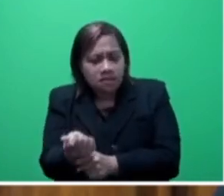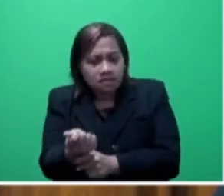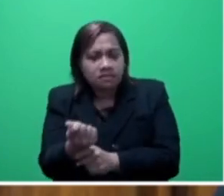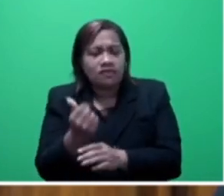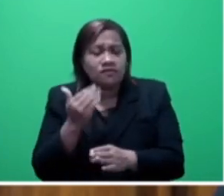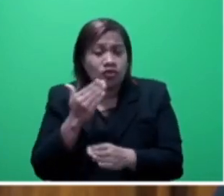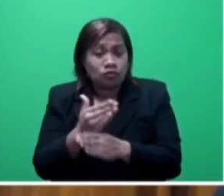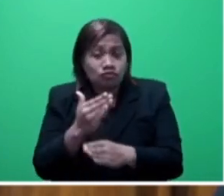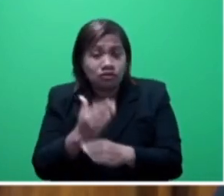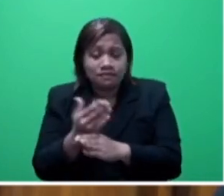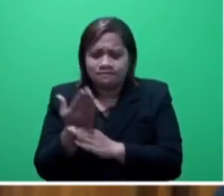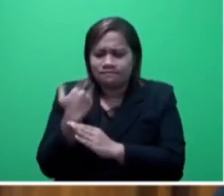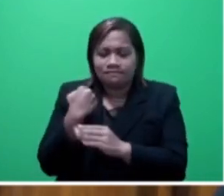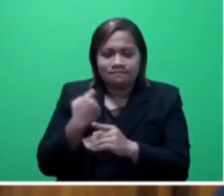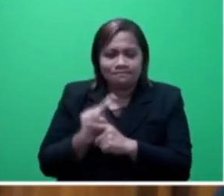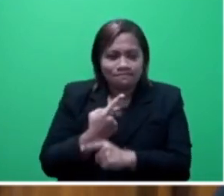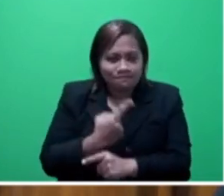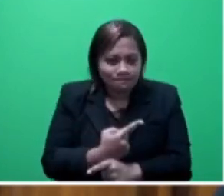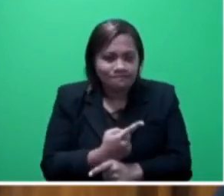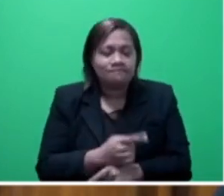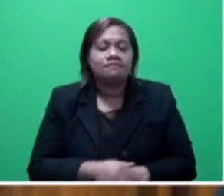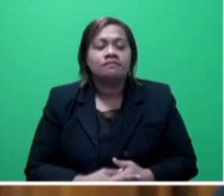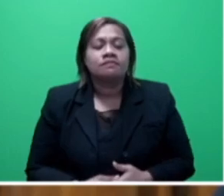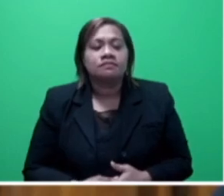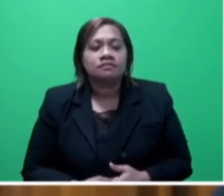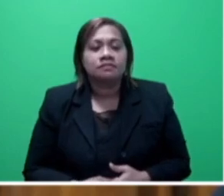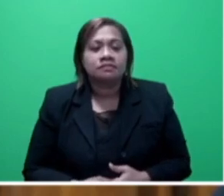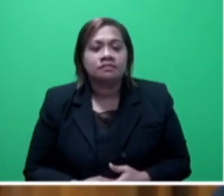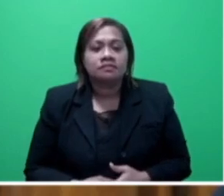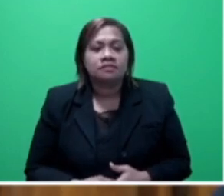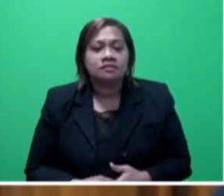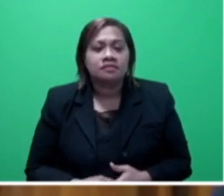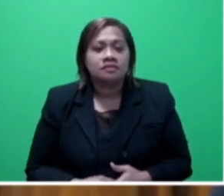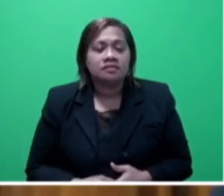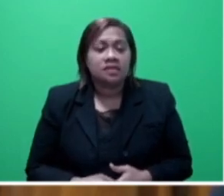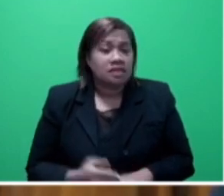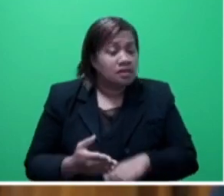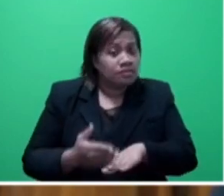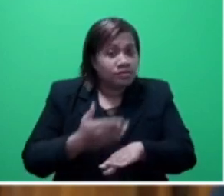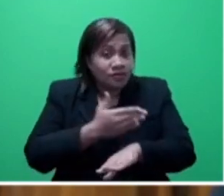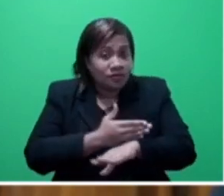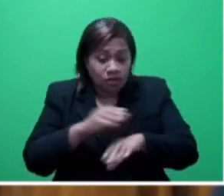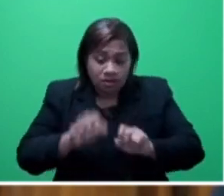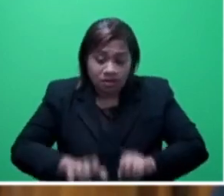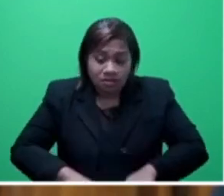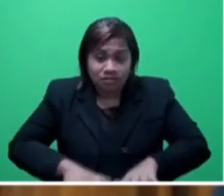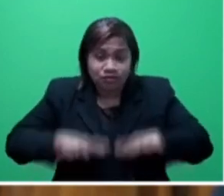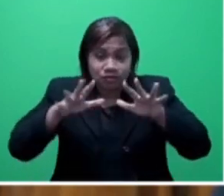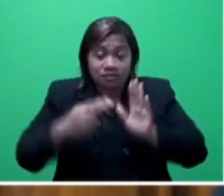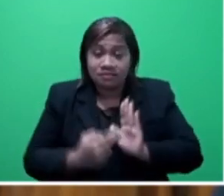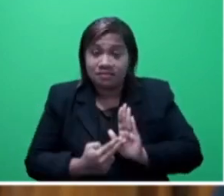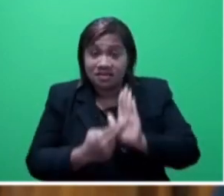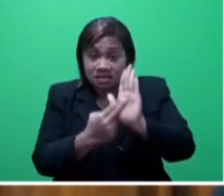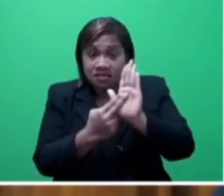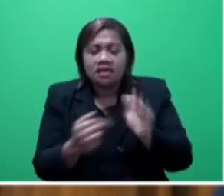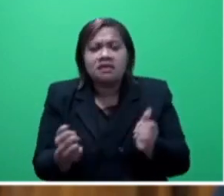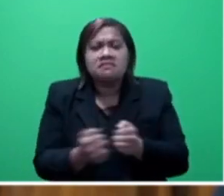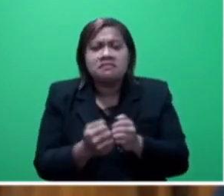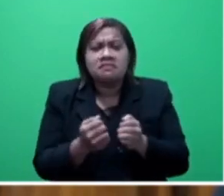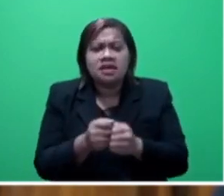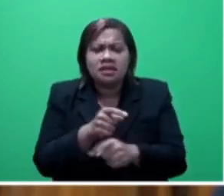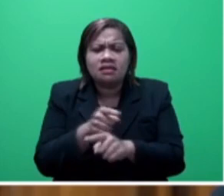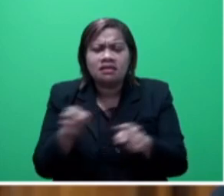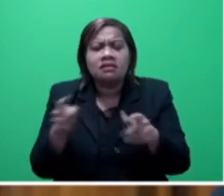operators last week, and obviously before the recent floods in Nandi, many of them were concerned